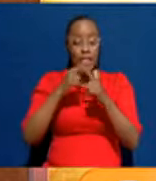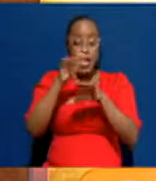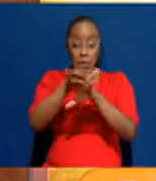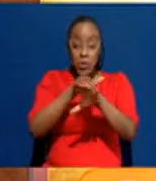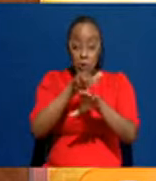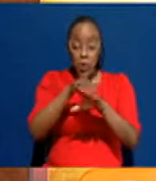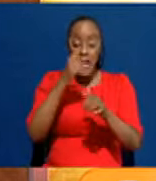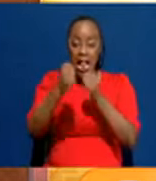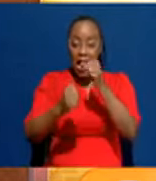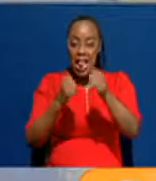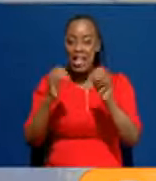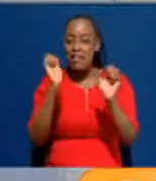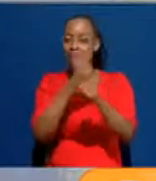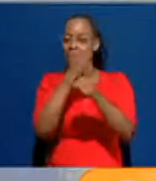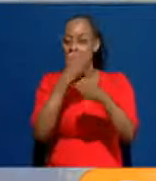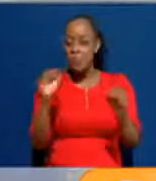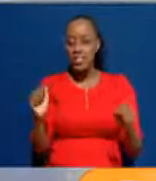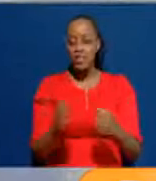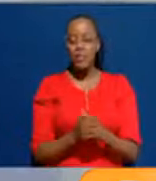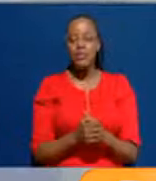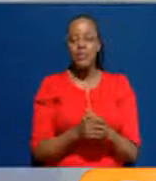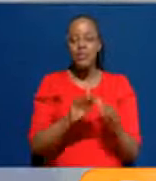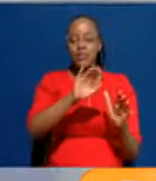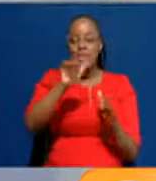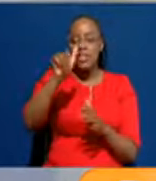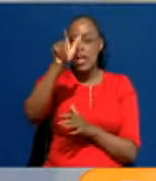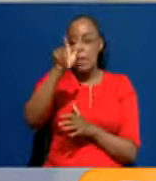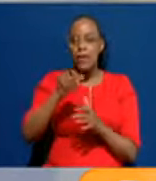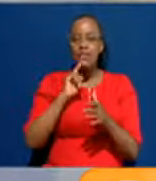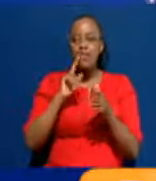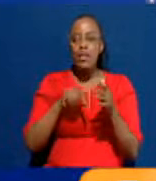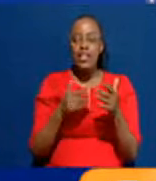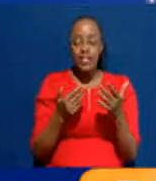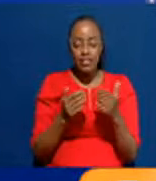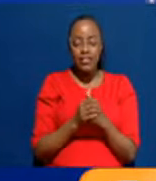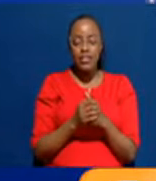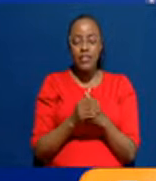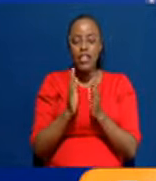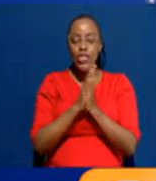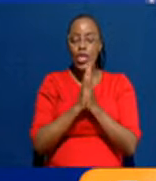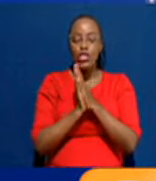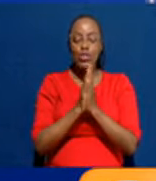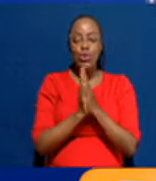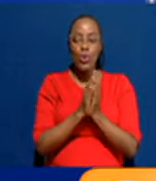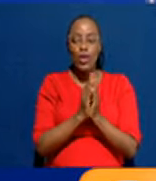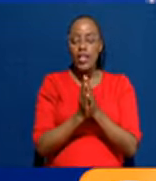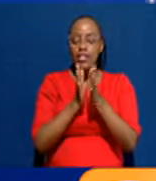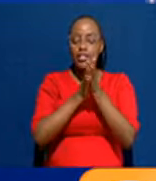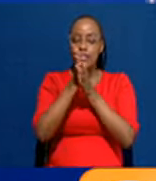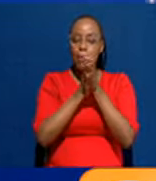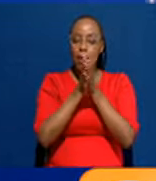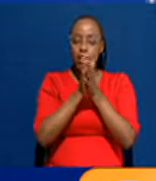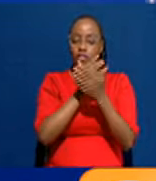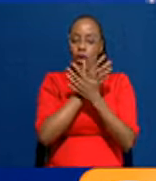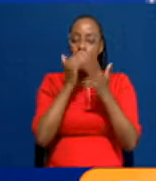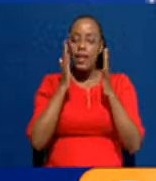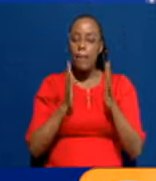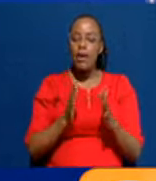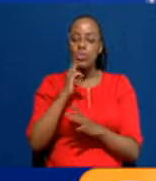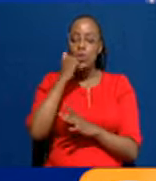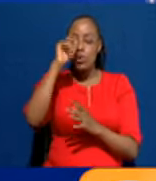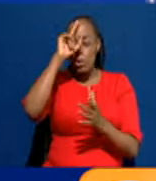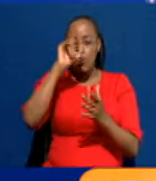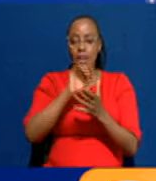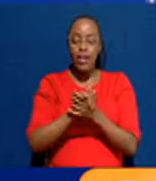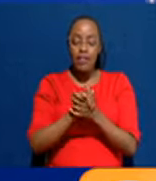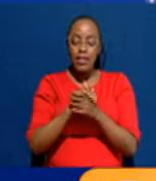down. Okay. Steve the writer says Faith Kipyegon's story is absolute inspiration for anyone who believes